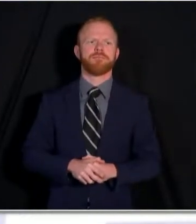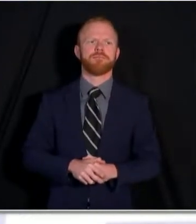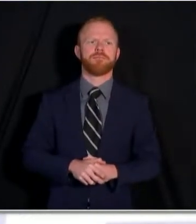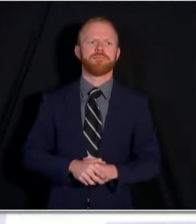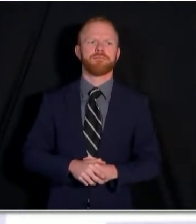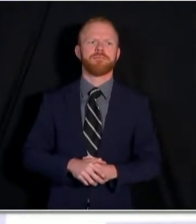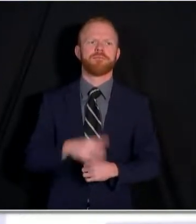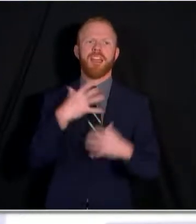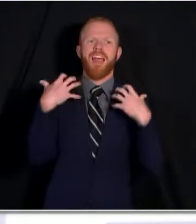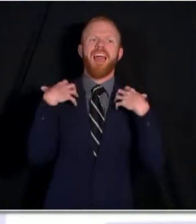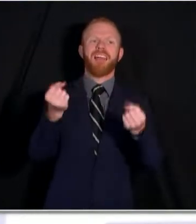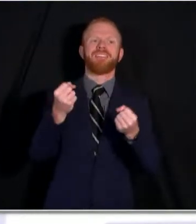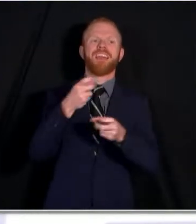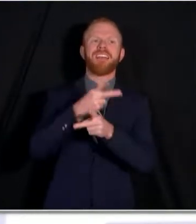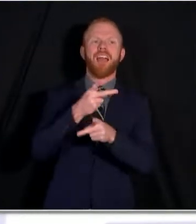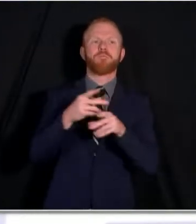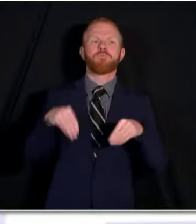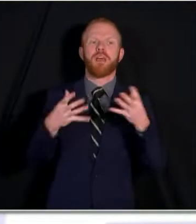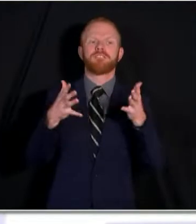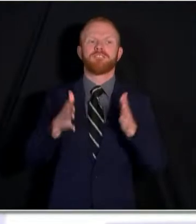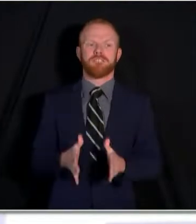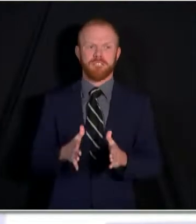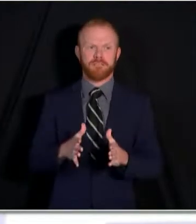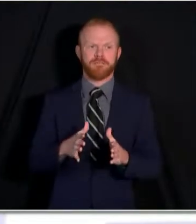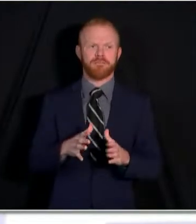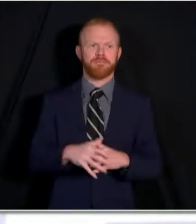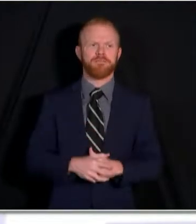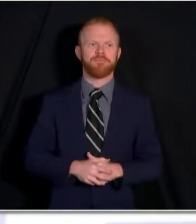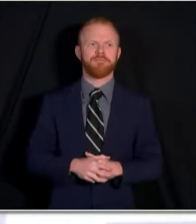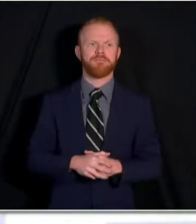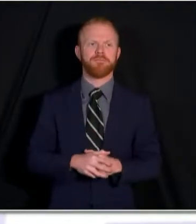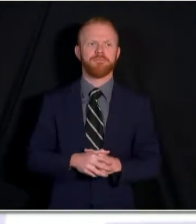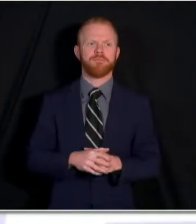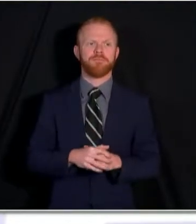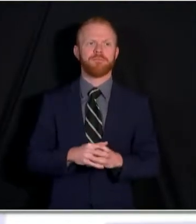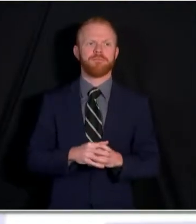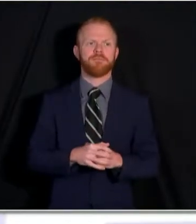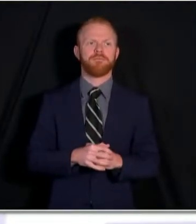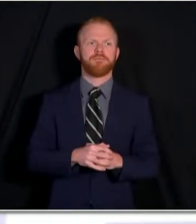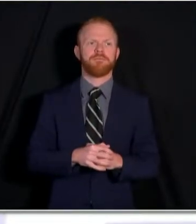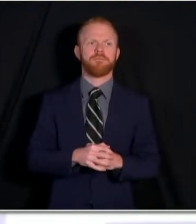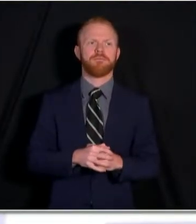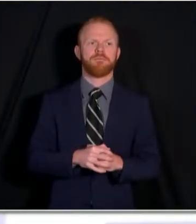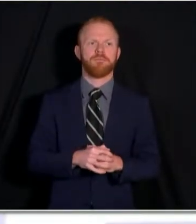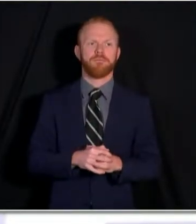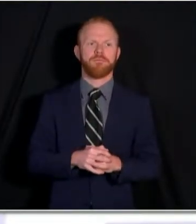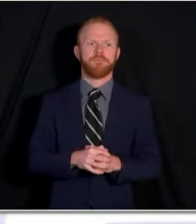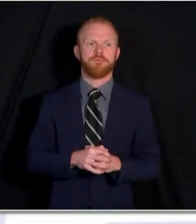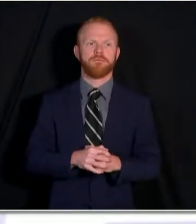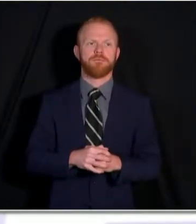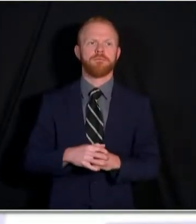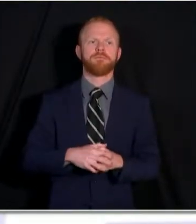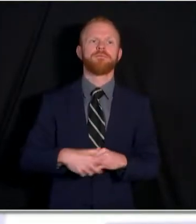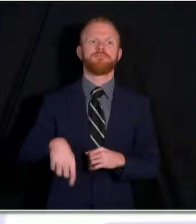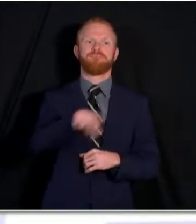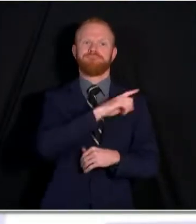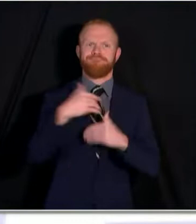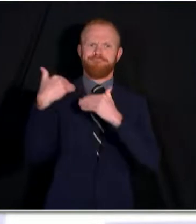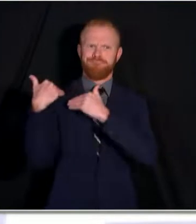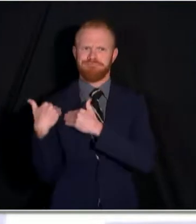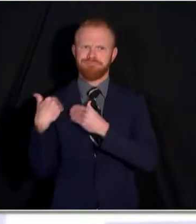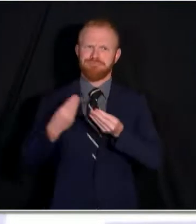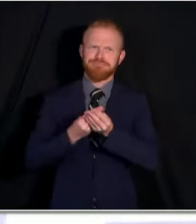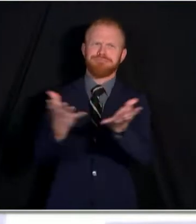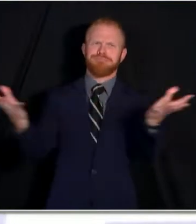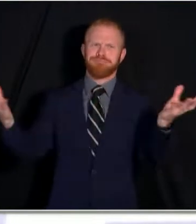3,500 strong, accountable to actually delivering and getting an efficient, equitably